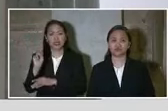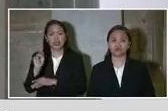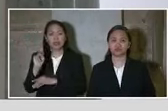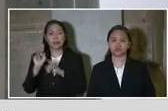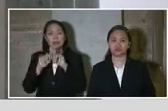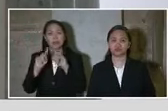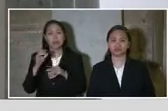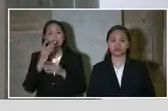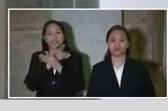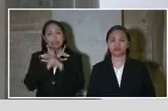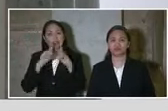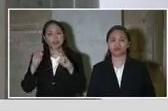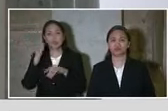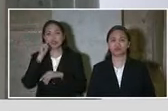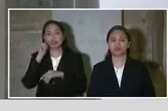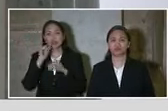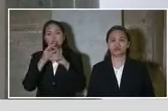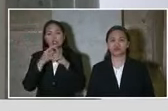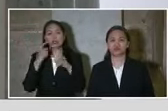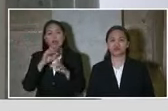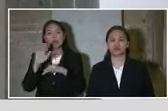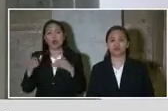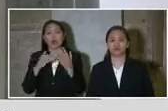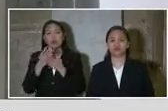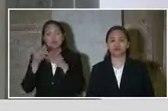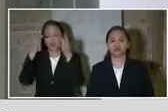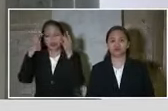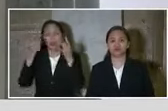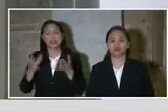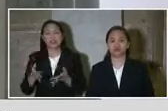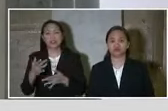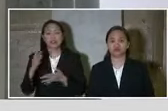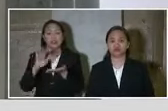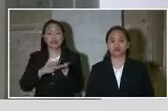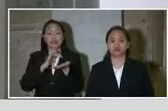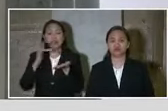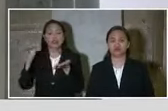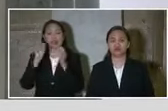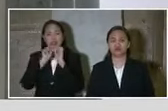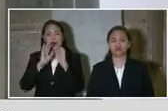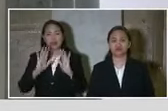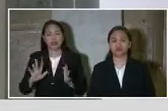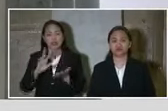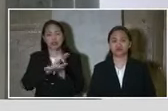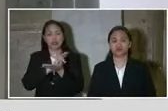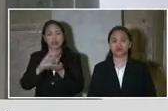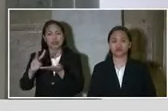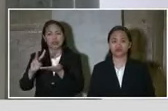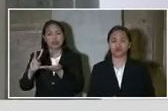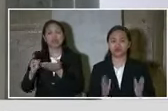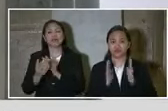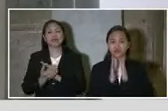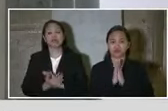but deliver us always from all dangers, O glorious and blessed Virgin.